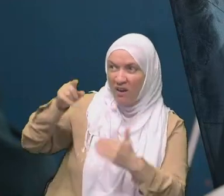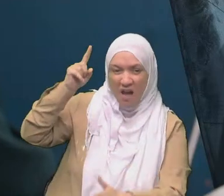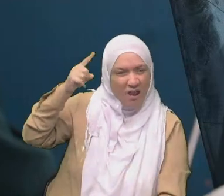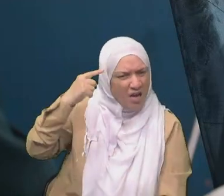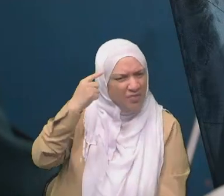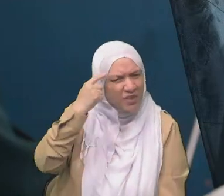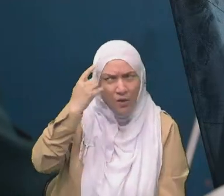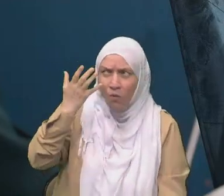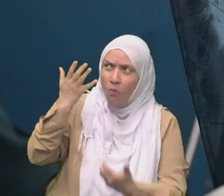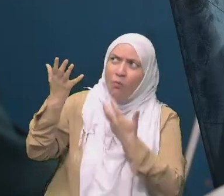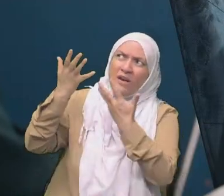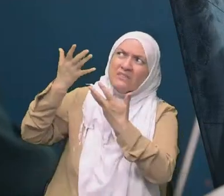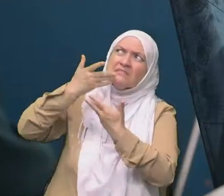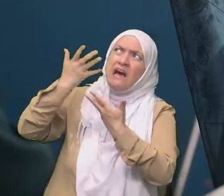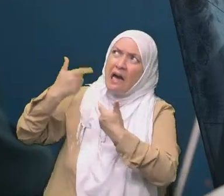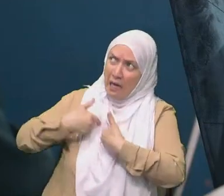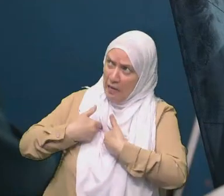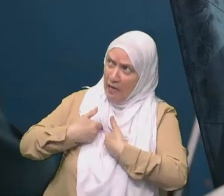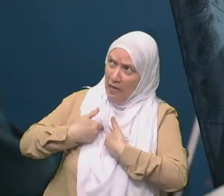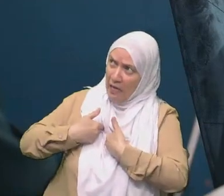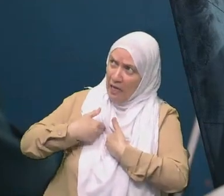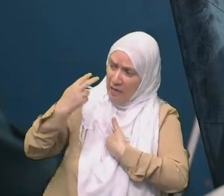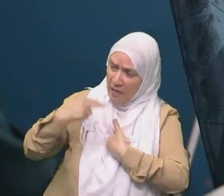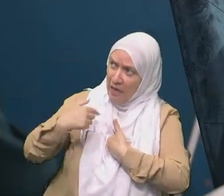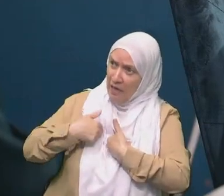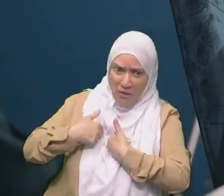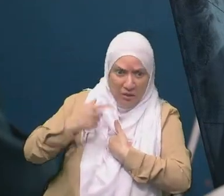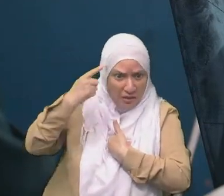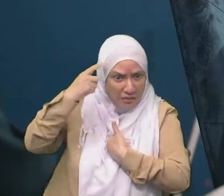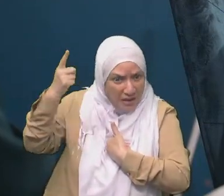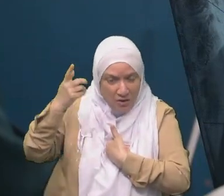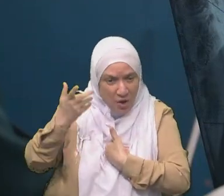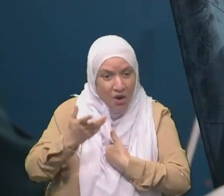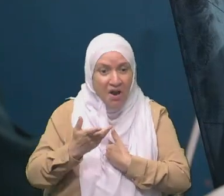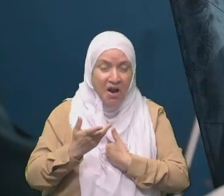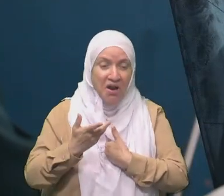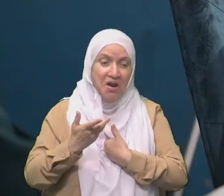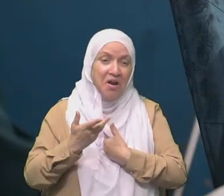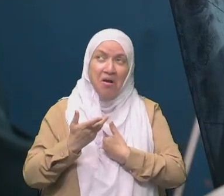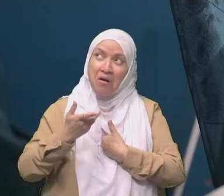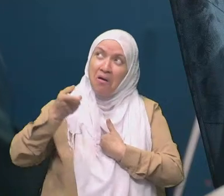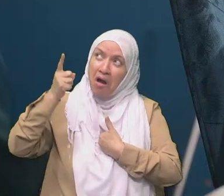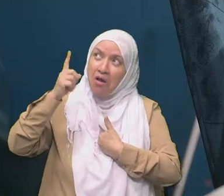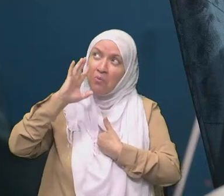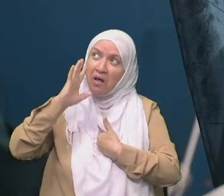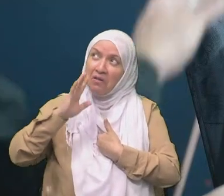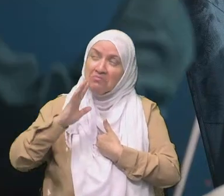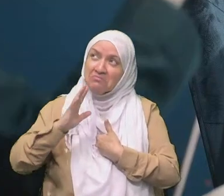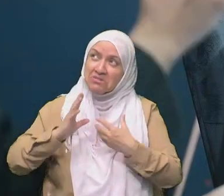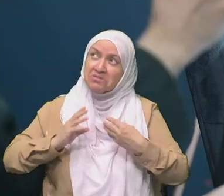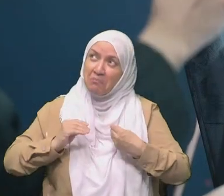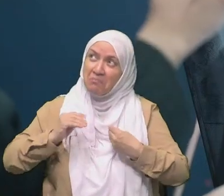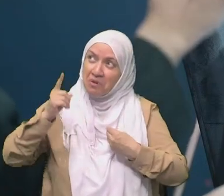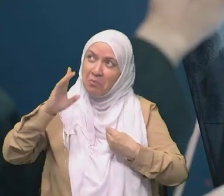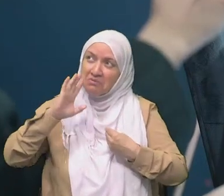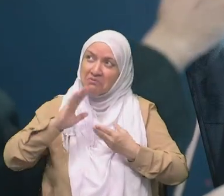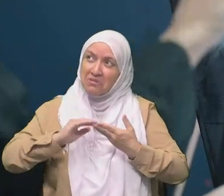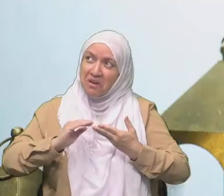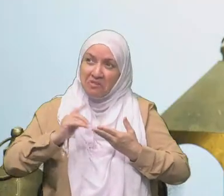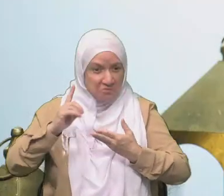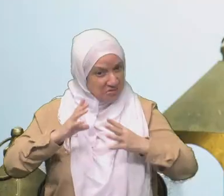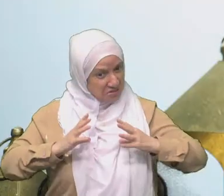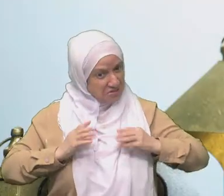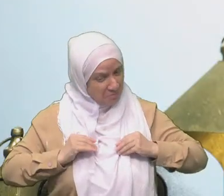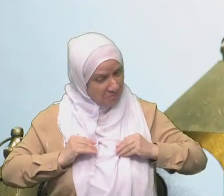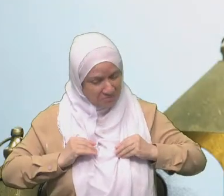keep saying, or no, true God will never accept this, and that leads, subhanAllah, to atheism as a result of that, unfortunately. Right. So it's fashioning an idol